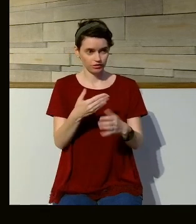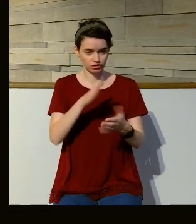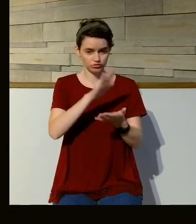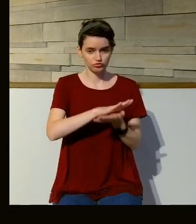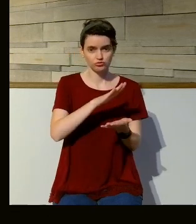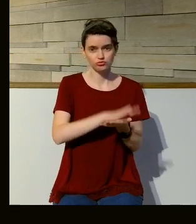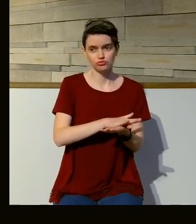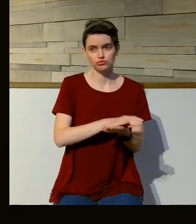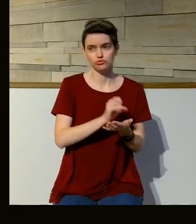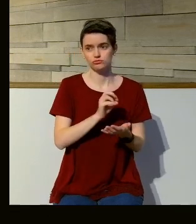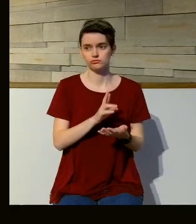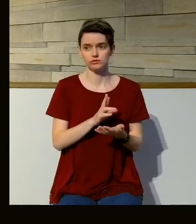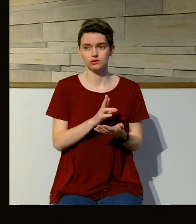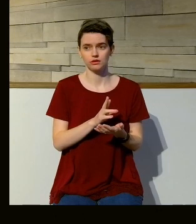school